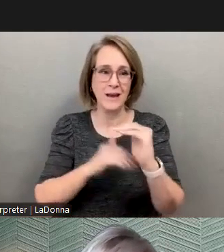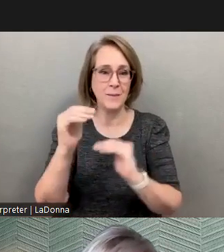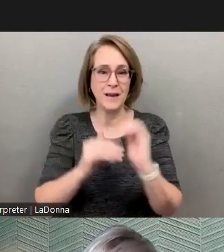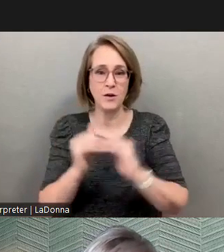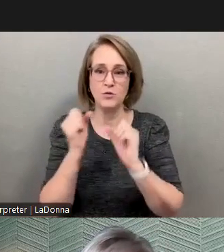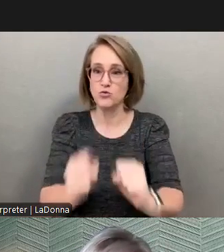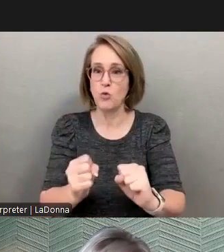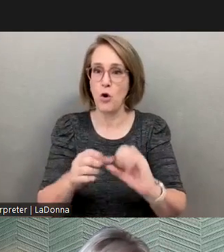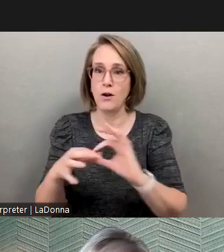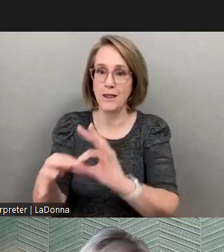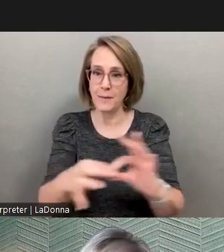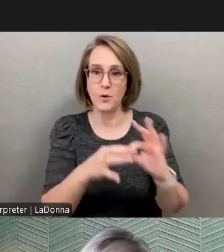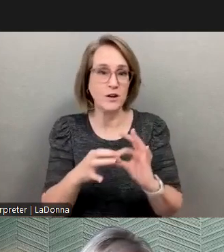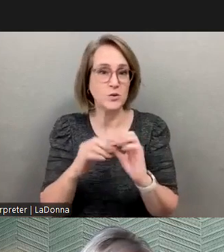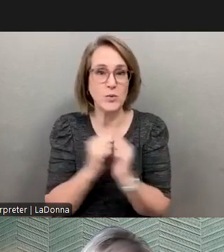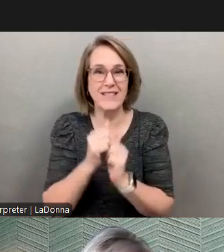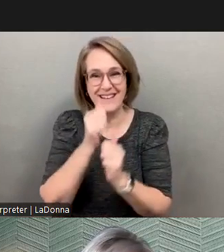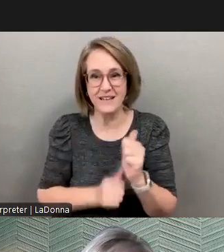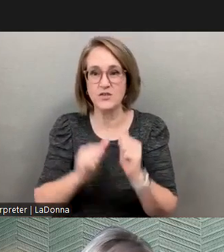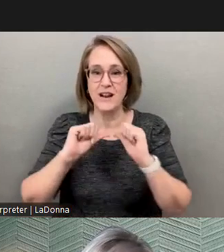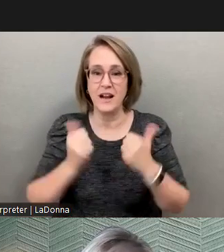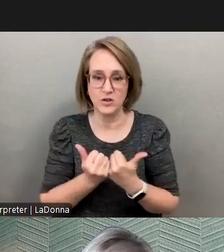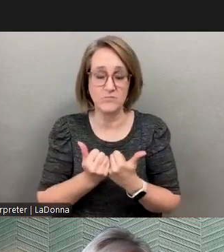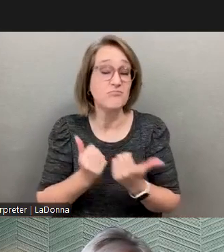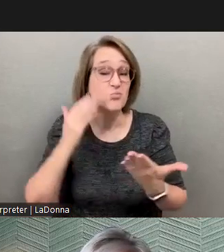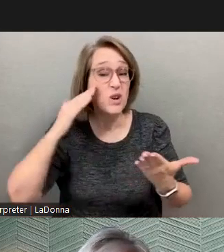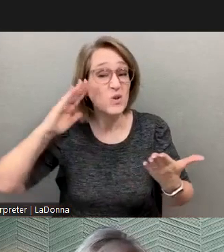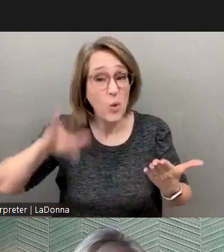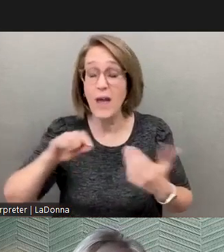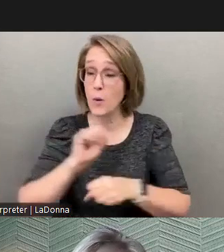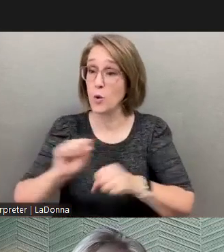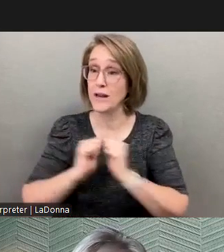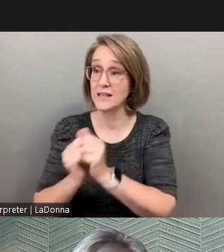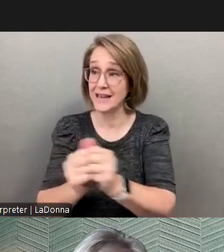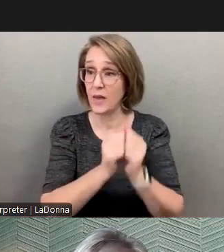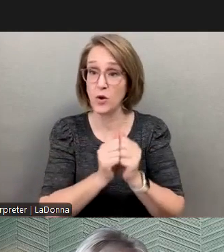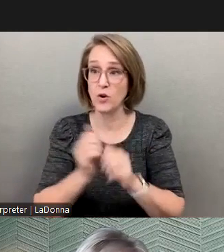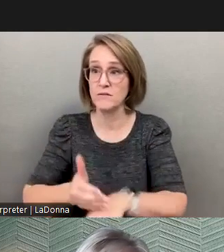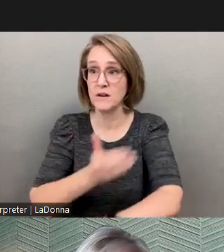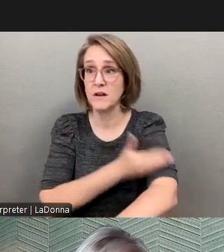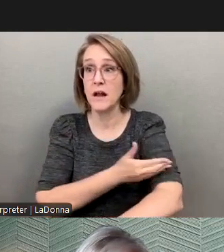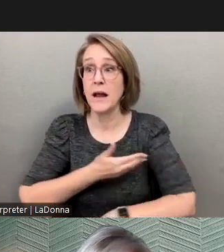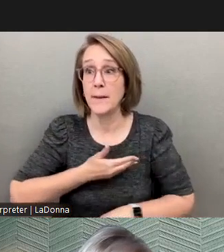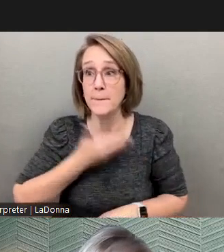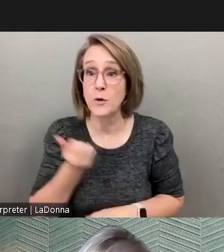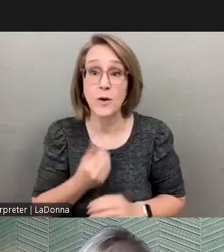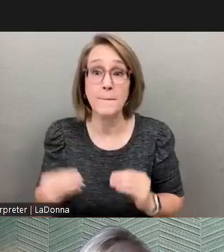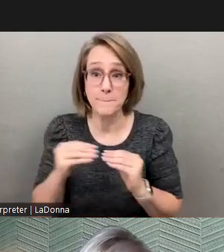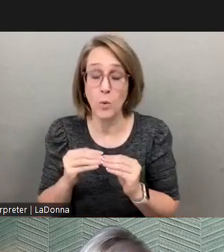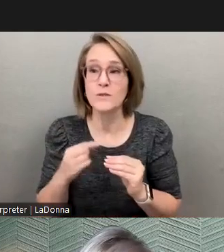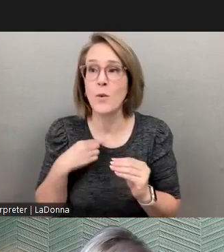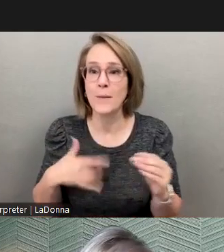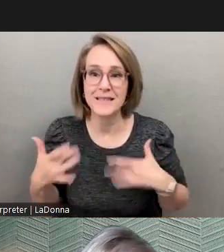between agencies. We know that when we work together, we can do so much more. And so I'm really excited